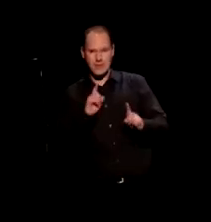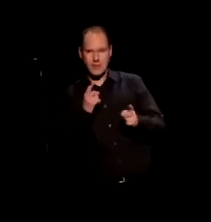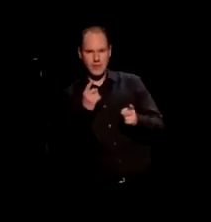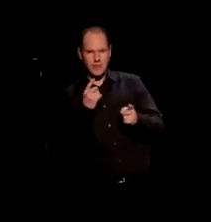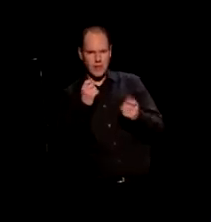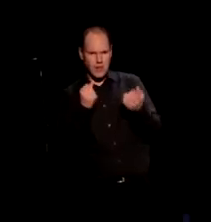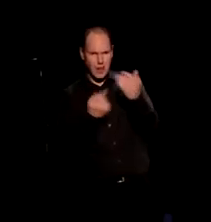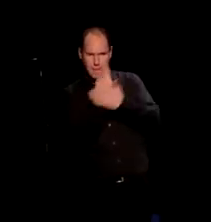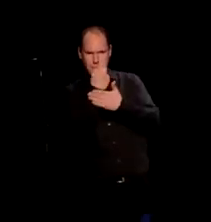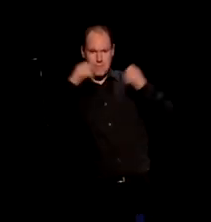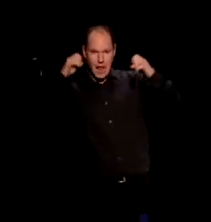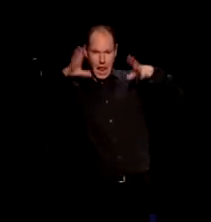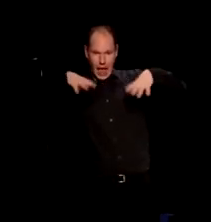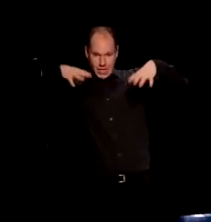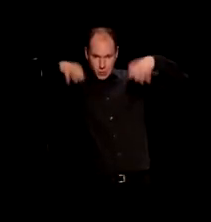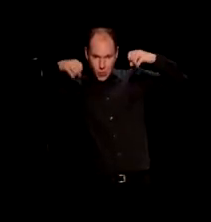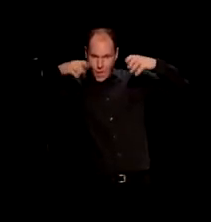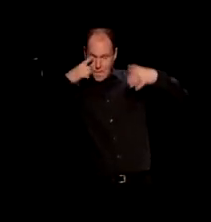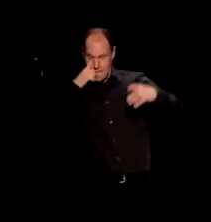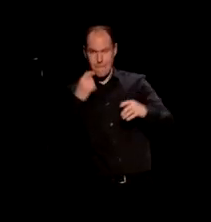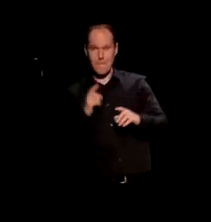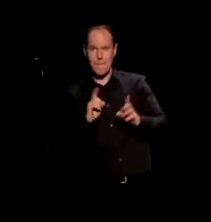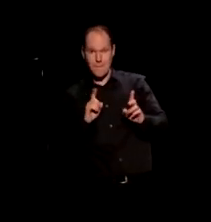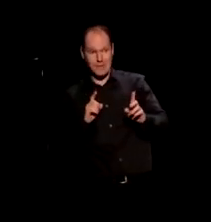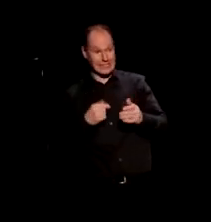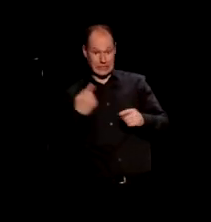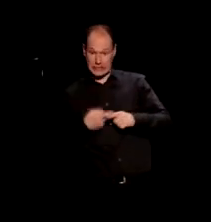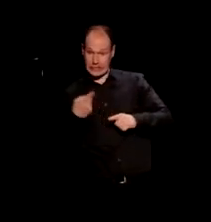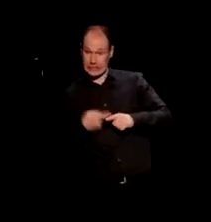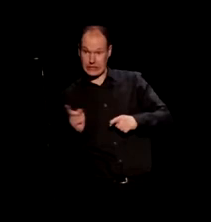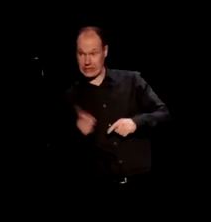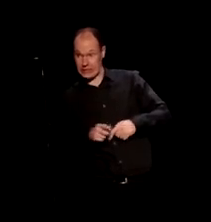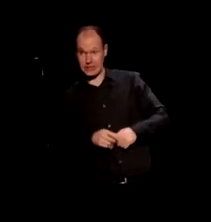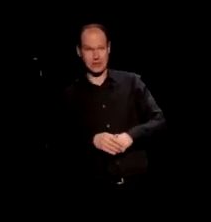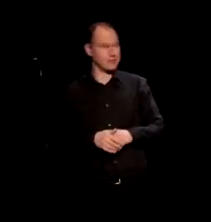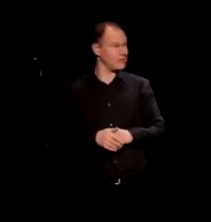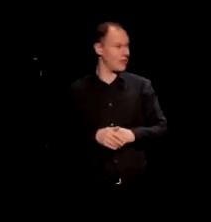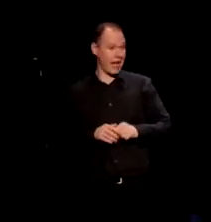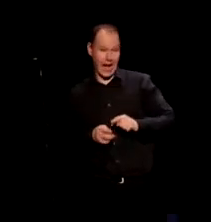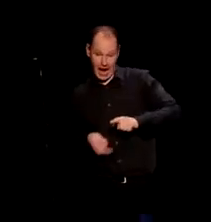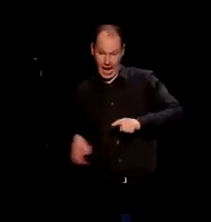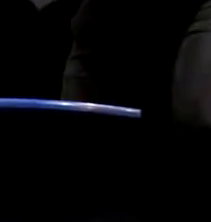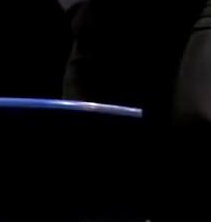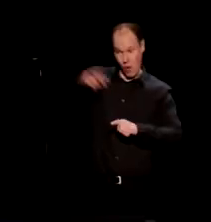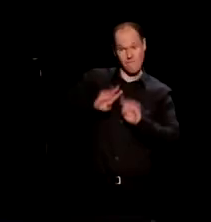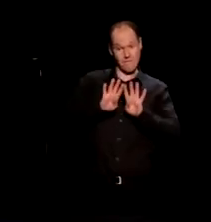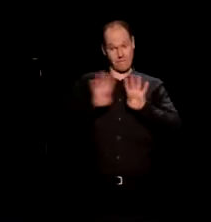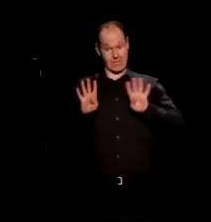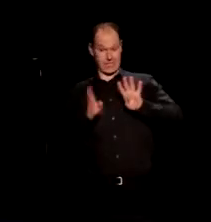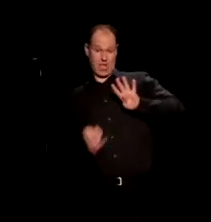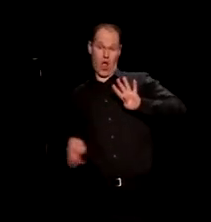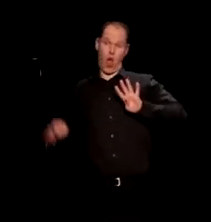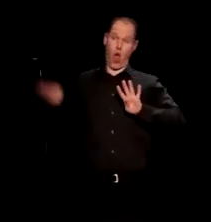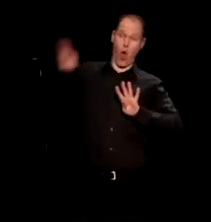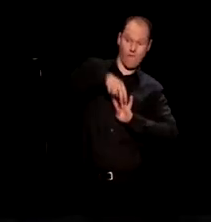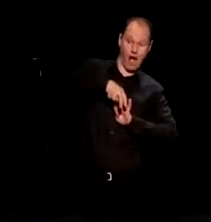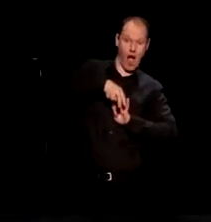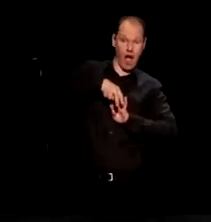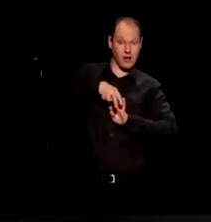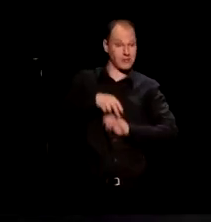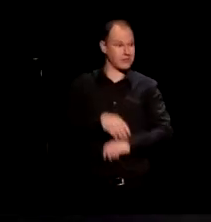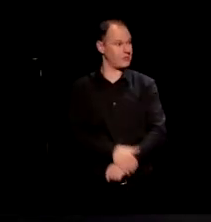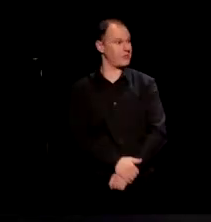I would like. Shh. Get a move on down there. Climb over the fence.